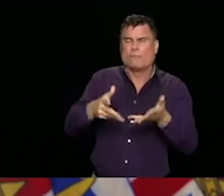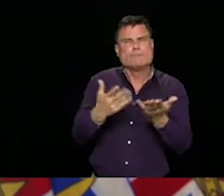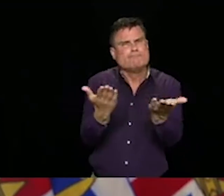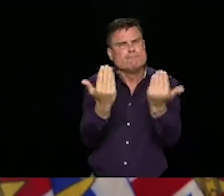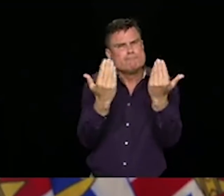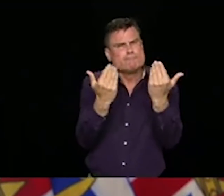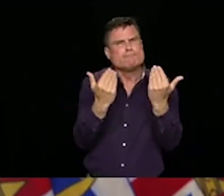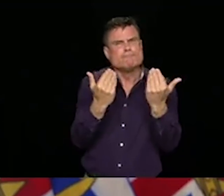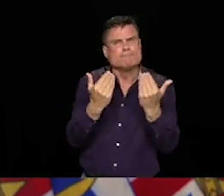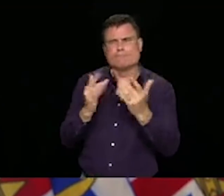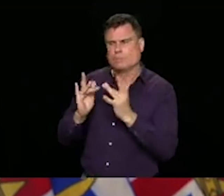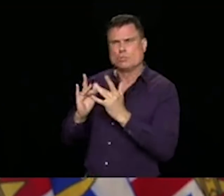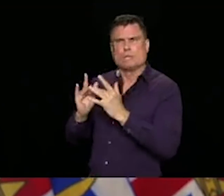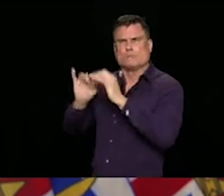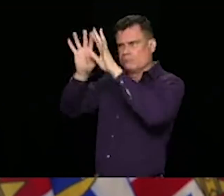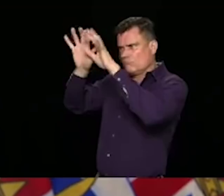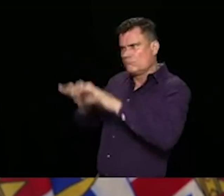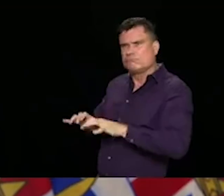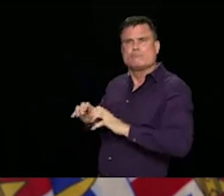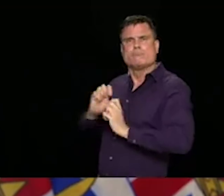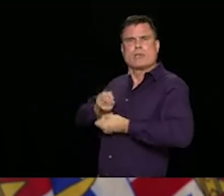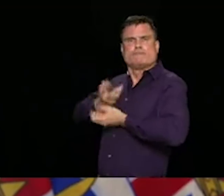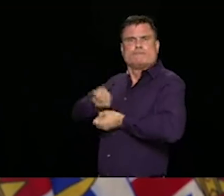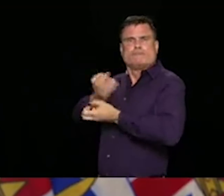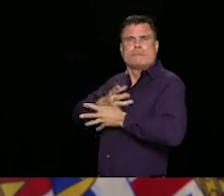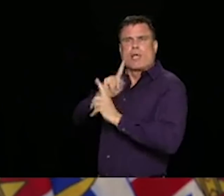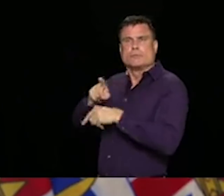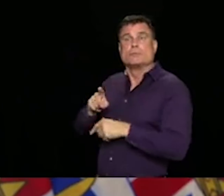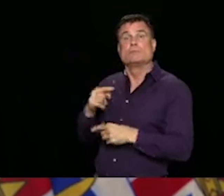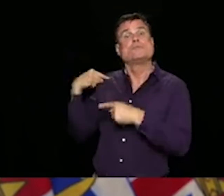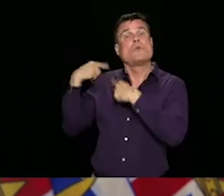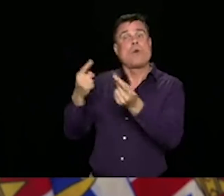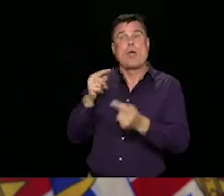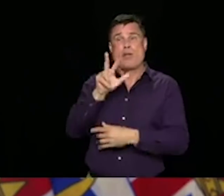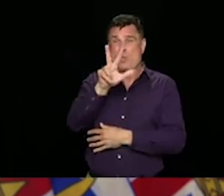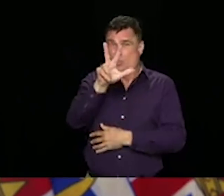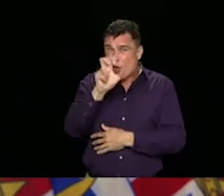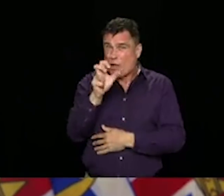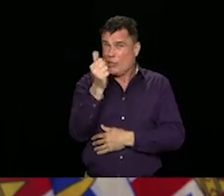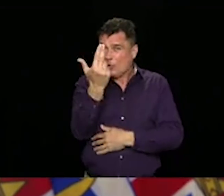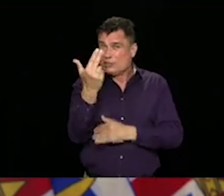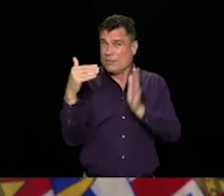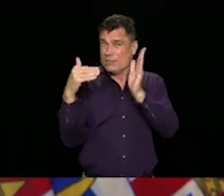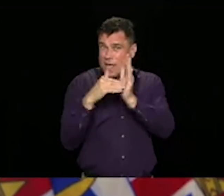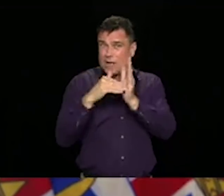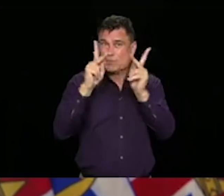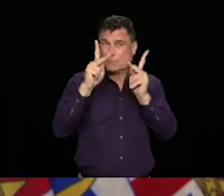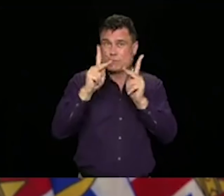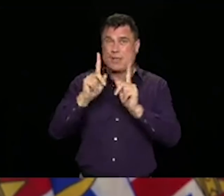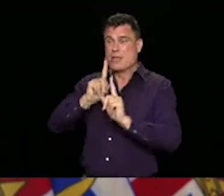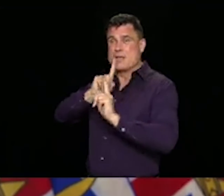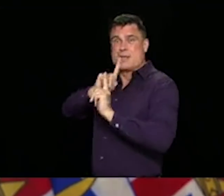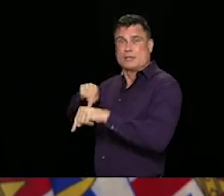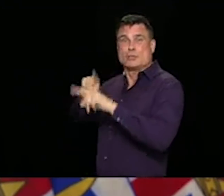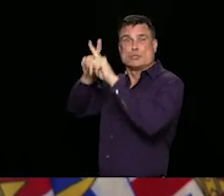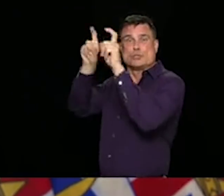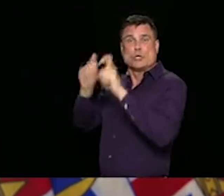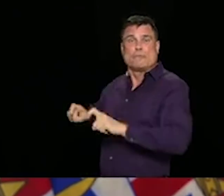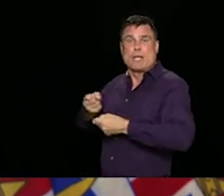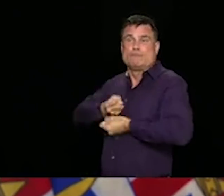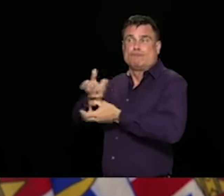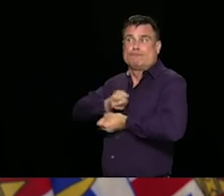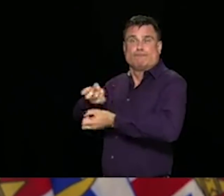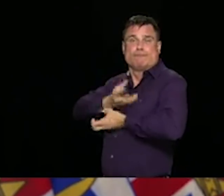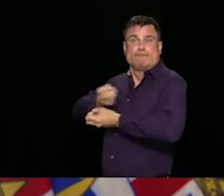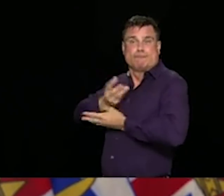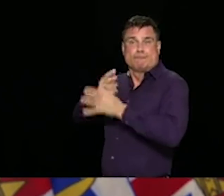Future. We have over 313,000 people who have answered so far, but we are still encouraging